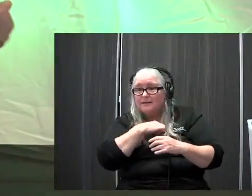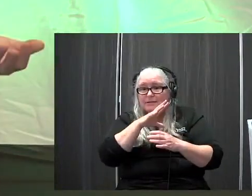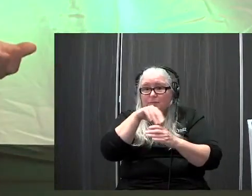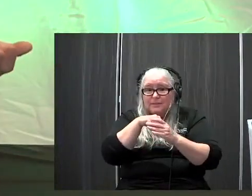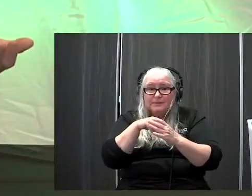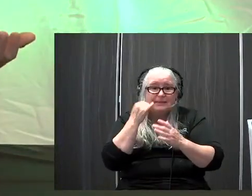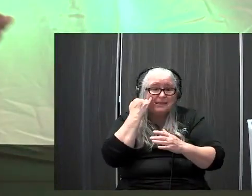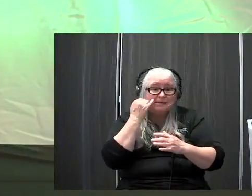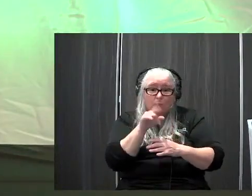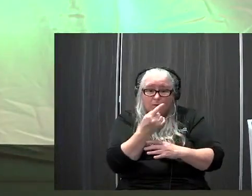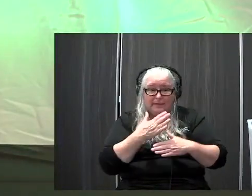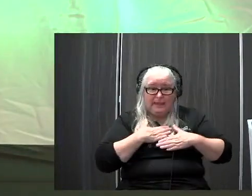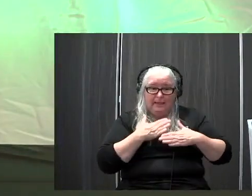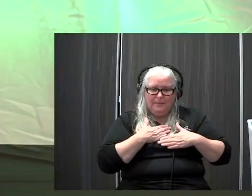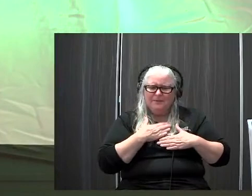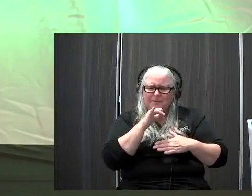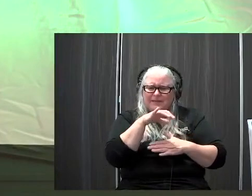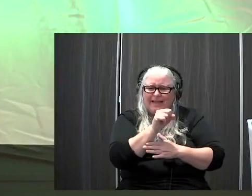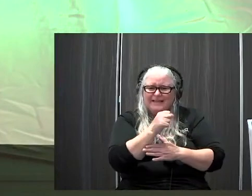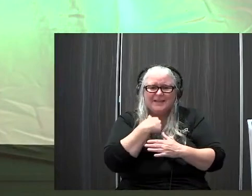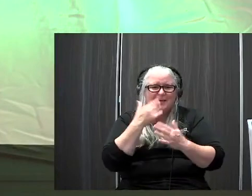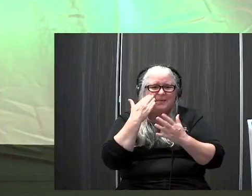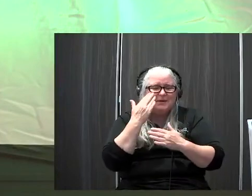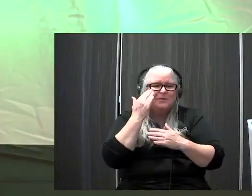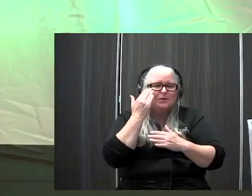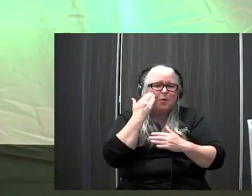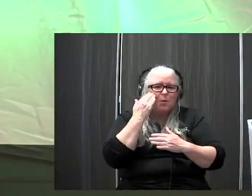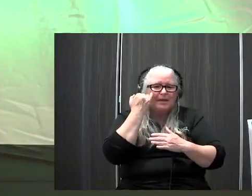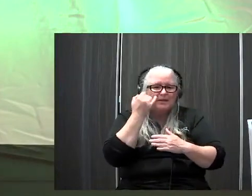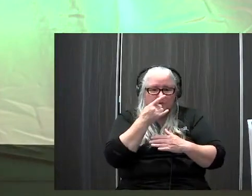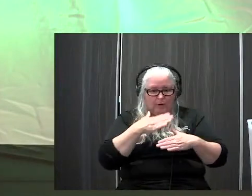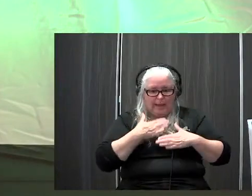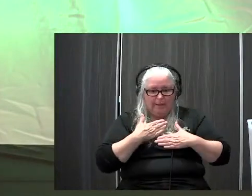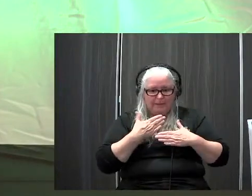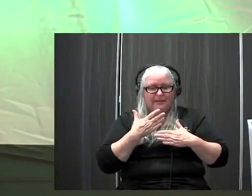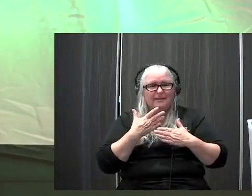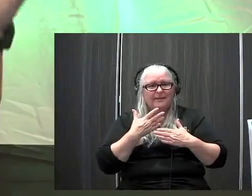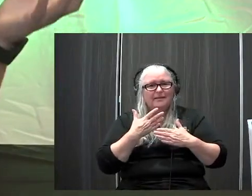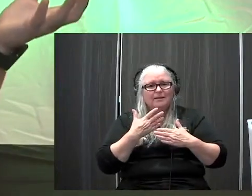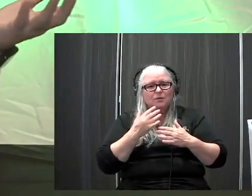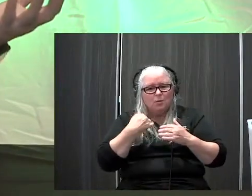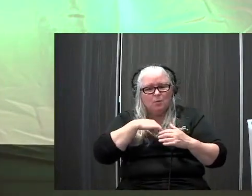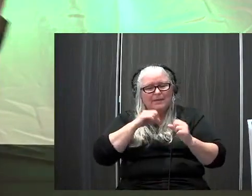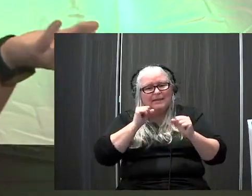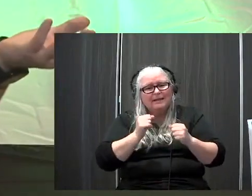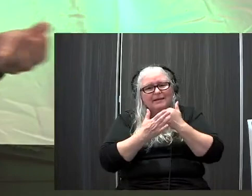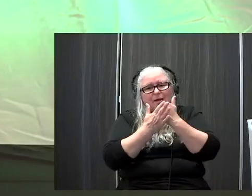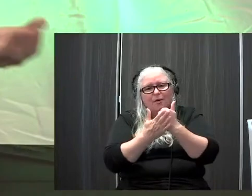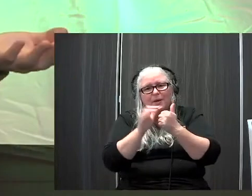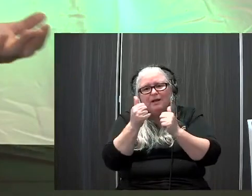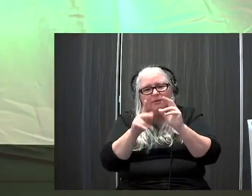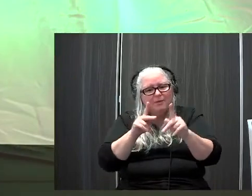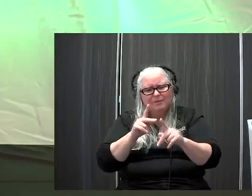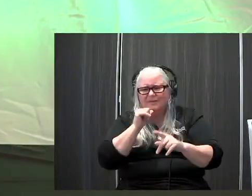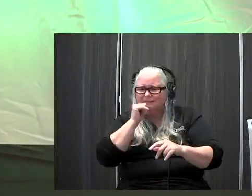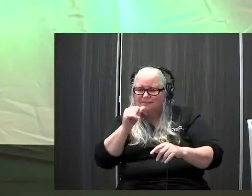with our kids' IEPs? Yeah. Yes. I want to know what makes you happy, and so we can help out the people who are not